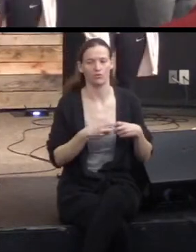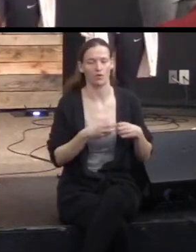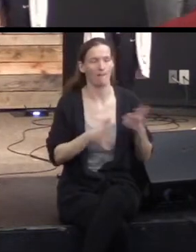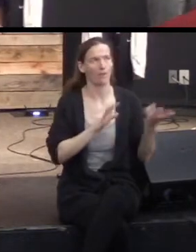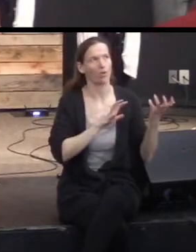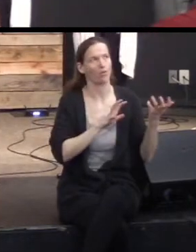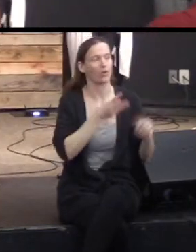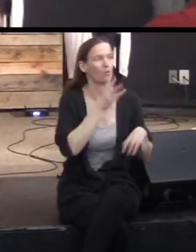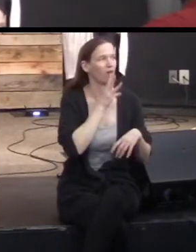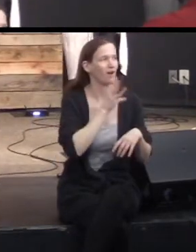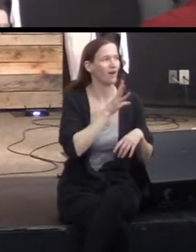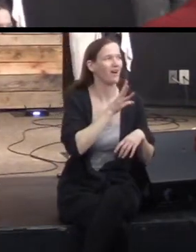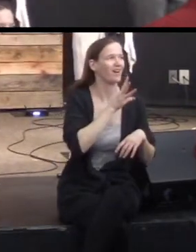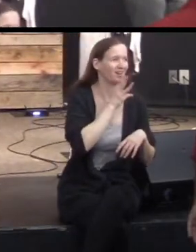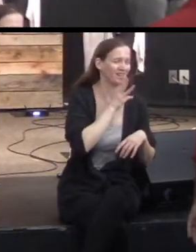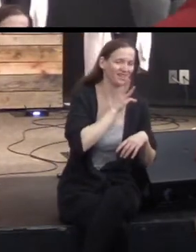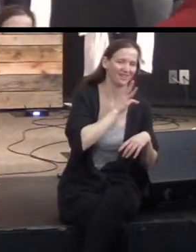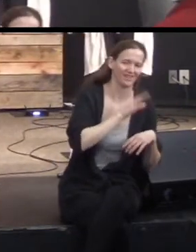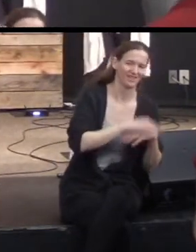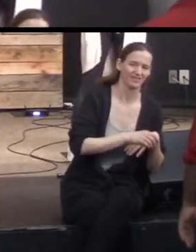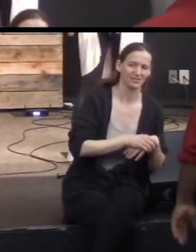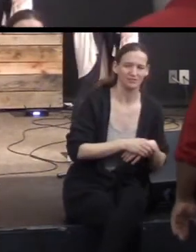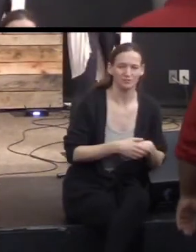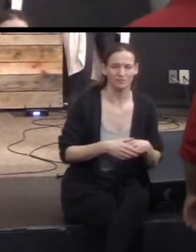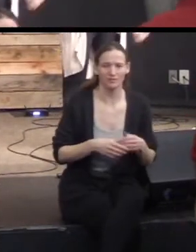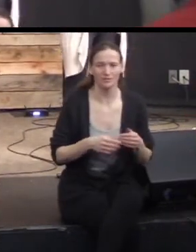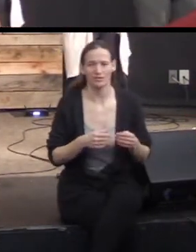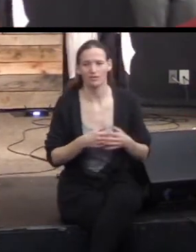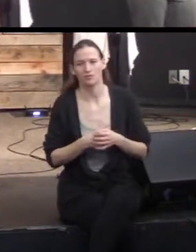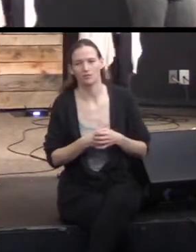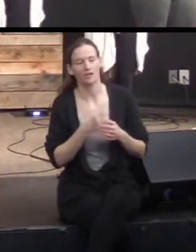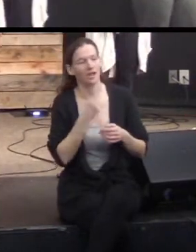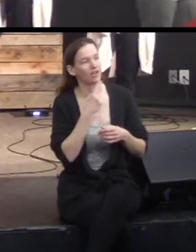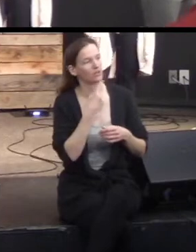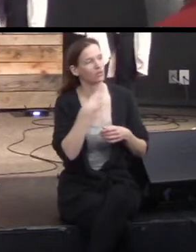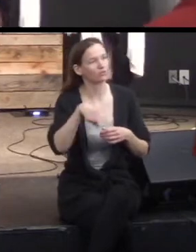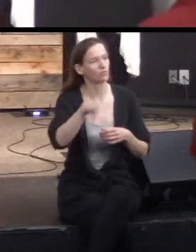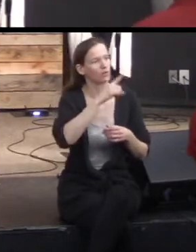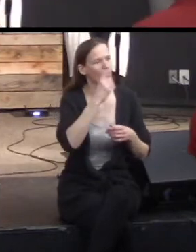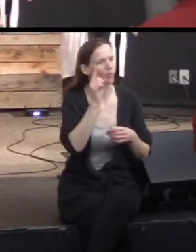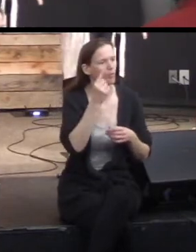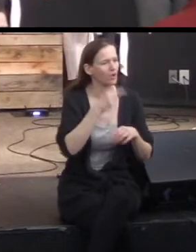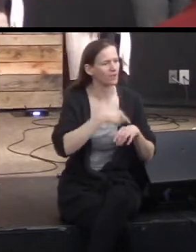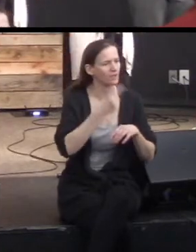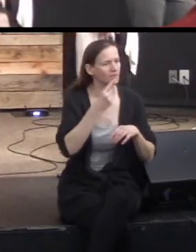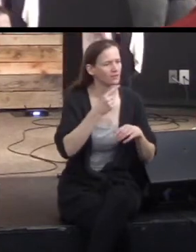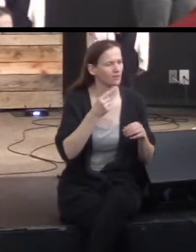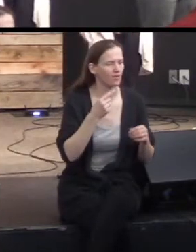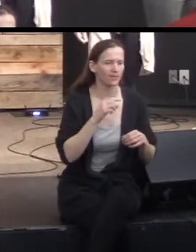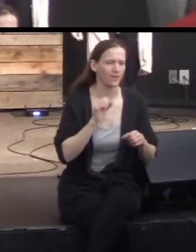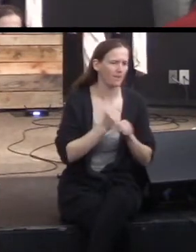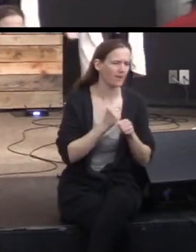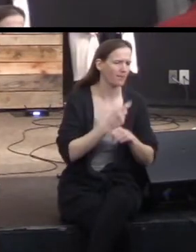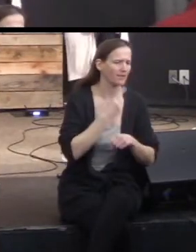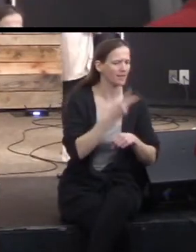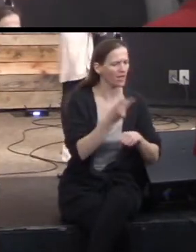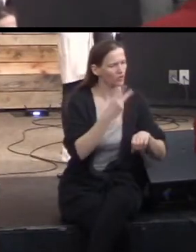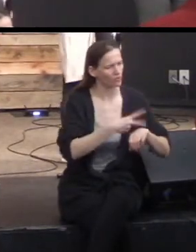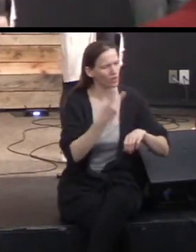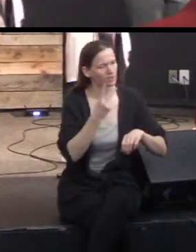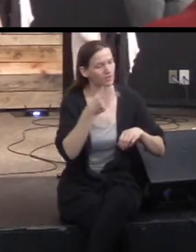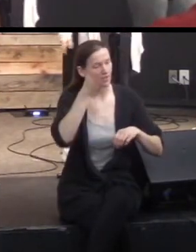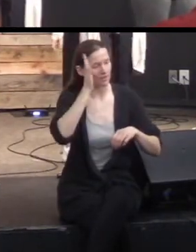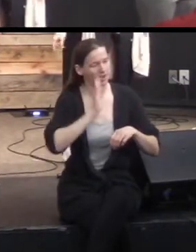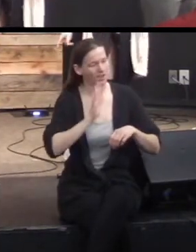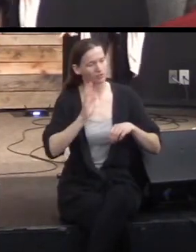gonna trouble the water. See, I told you once, don't make me tell you twice. Come on.